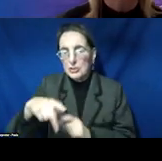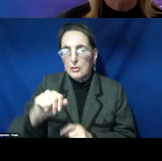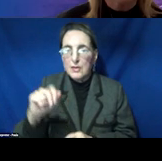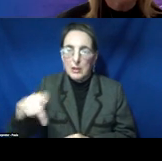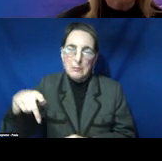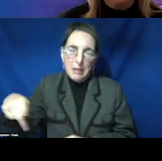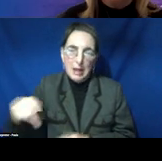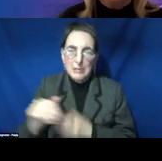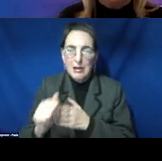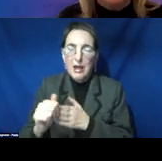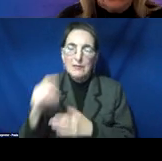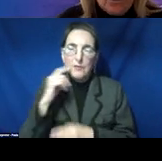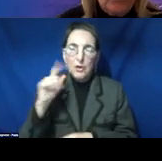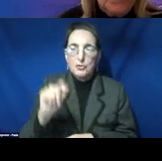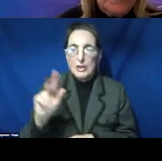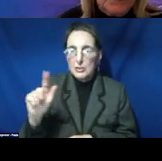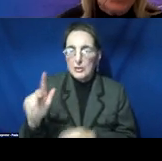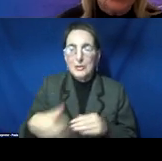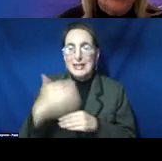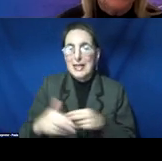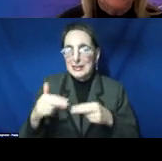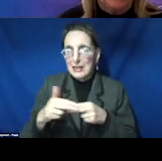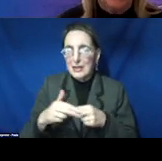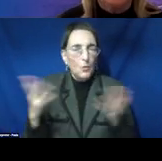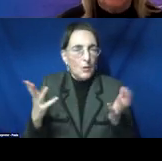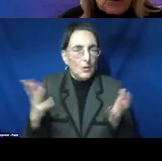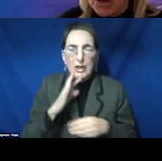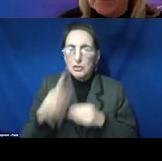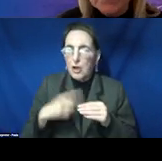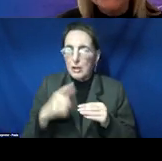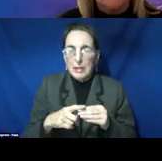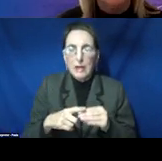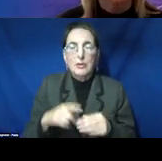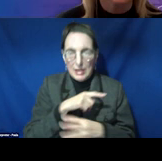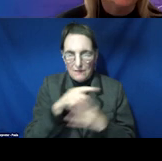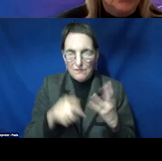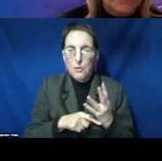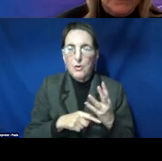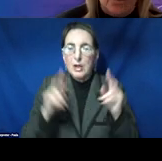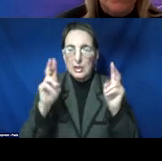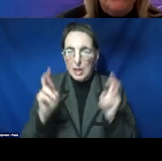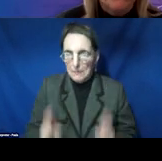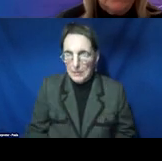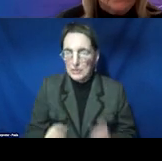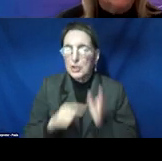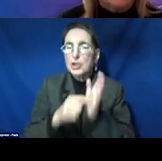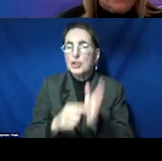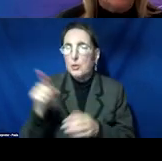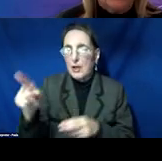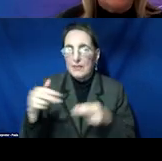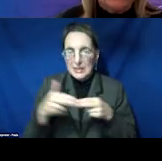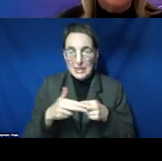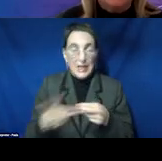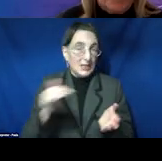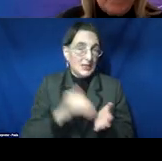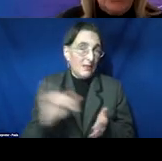slide. Well, what am I going to cover in this session? Well, there are four topics shown on this slide. Again, as I've